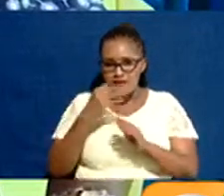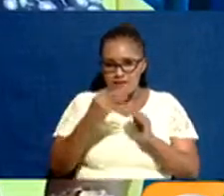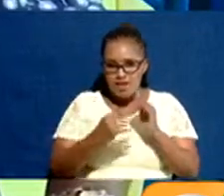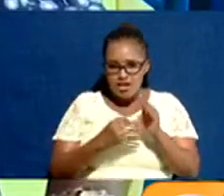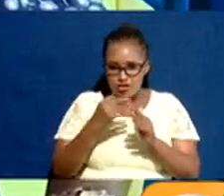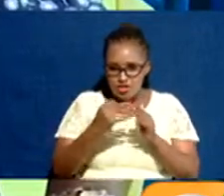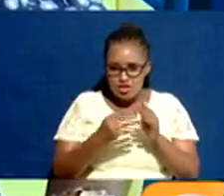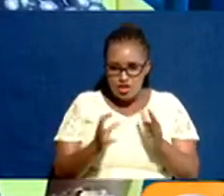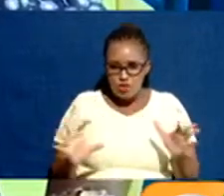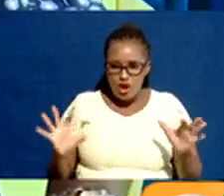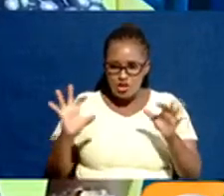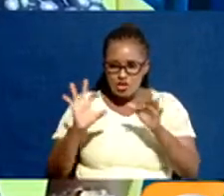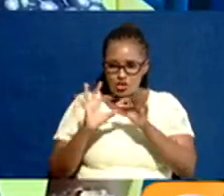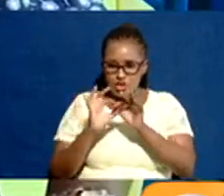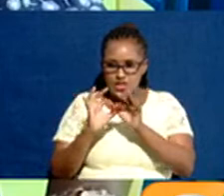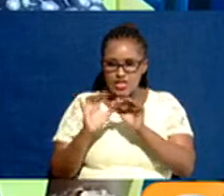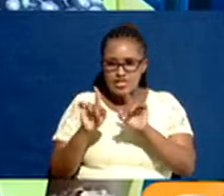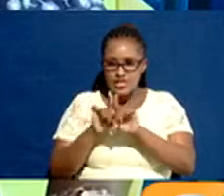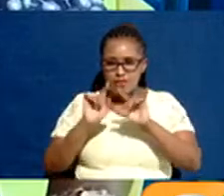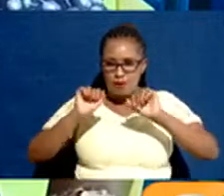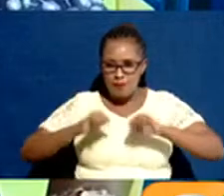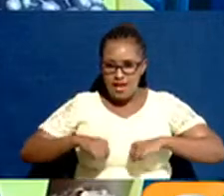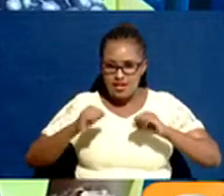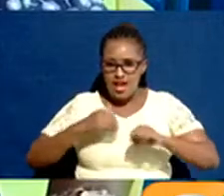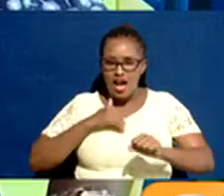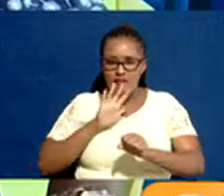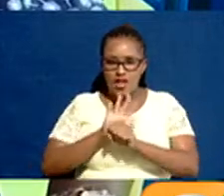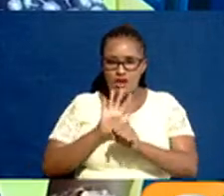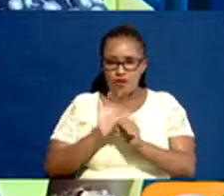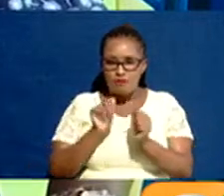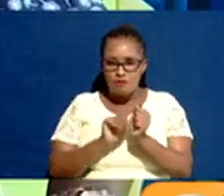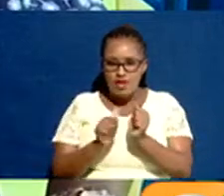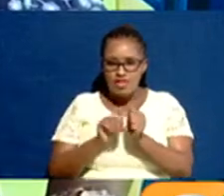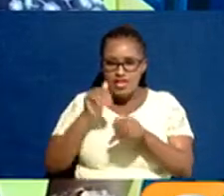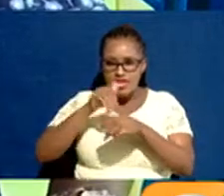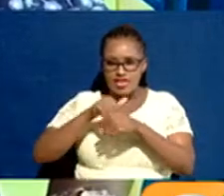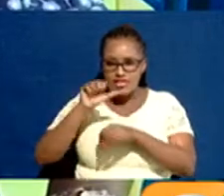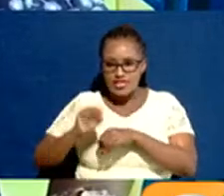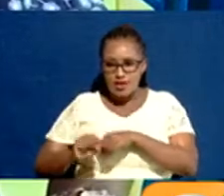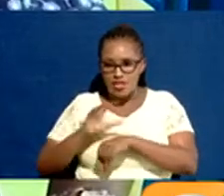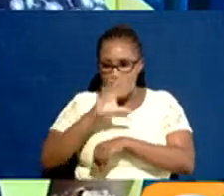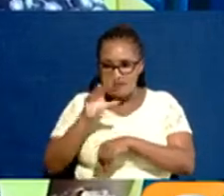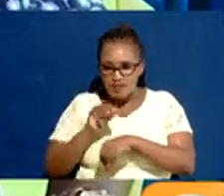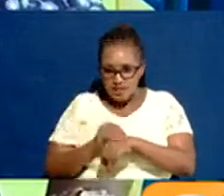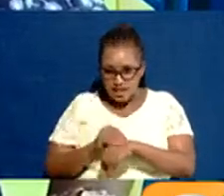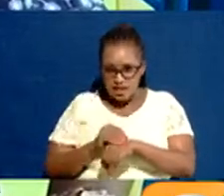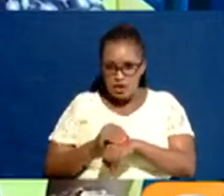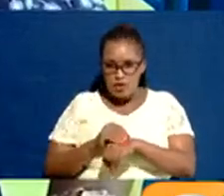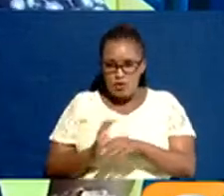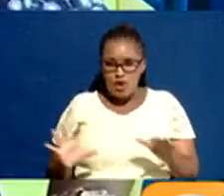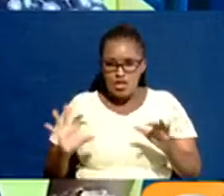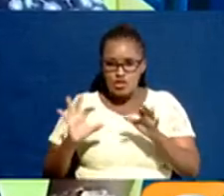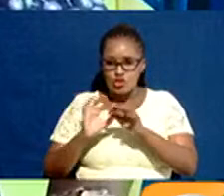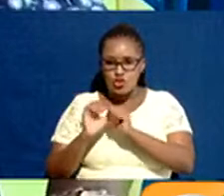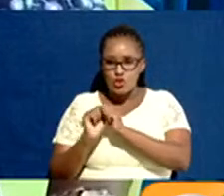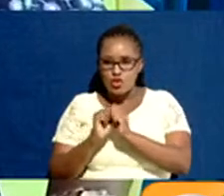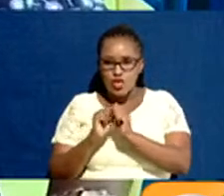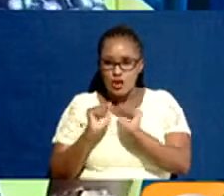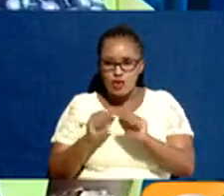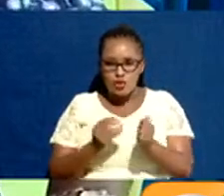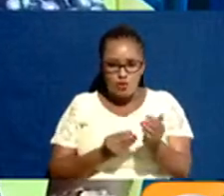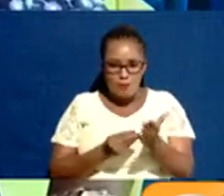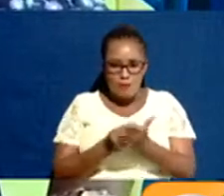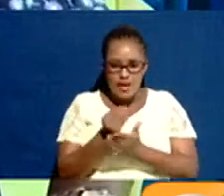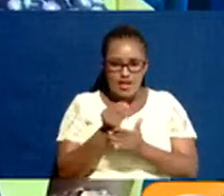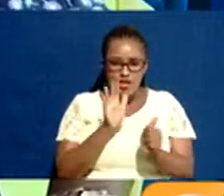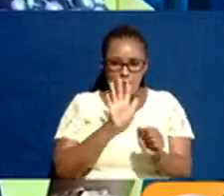to join, as they have agreed. There is a lot of maize in South Africa. They pull so that they are able to buy in bulk, because what is